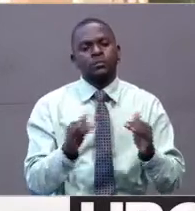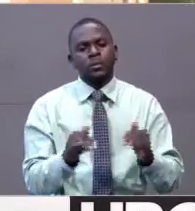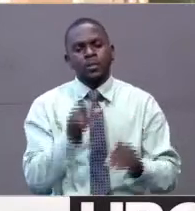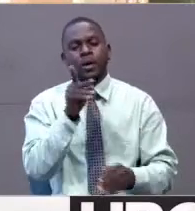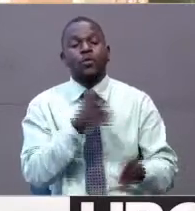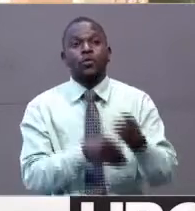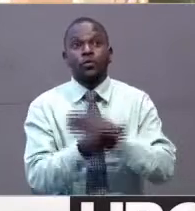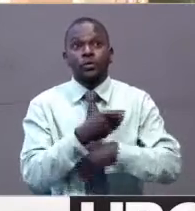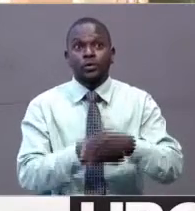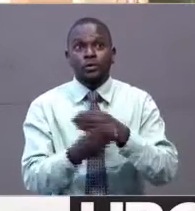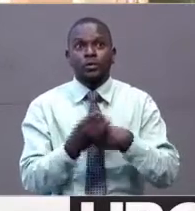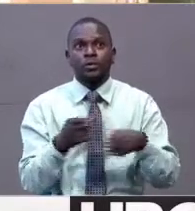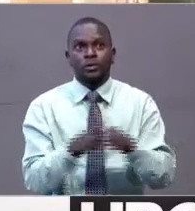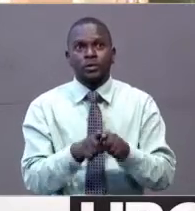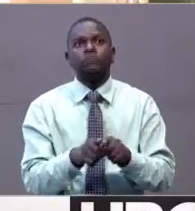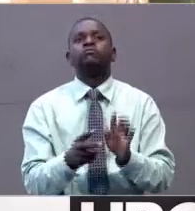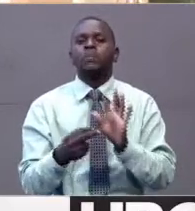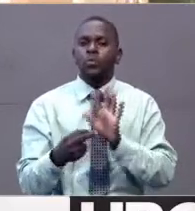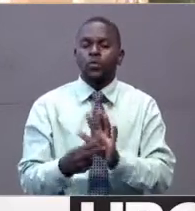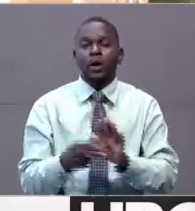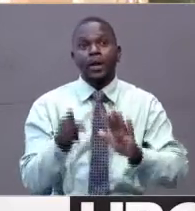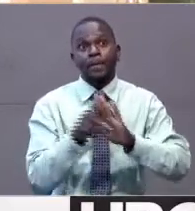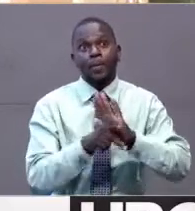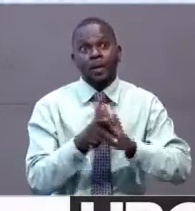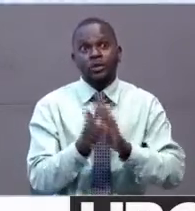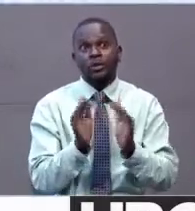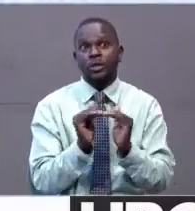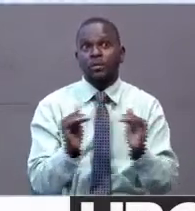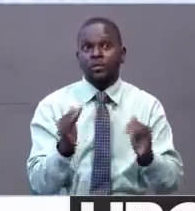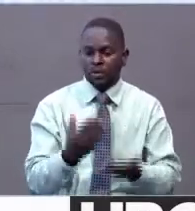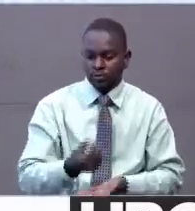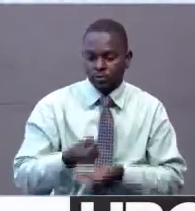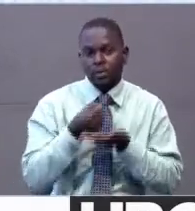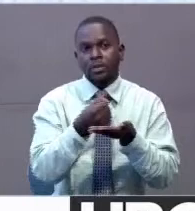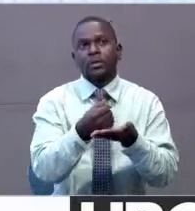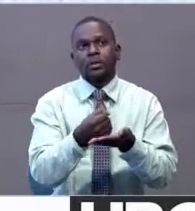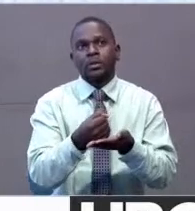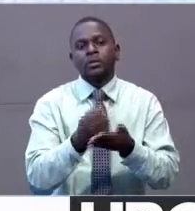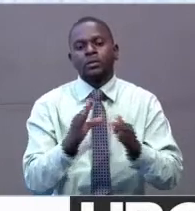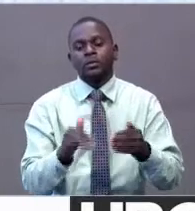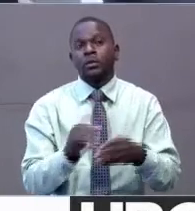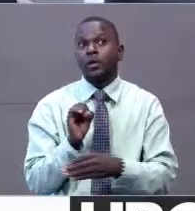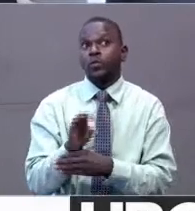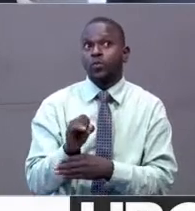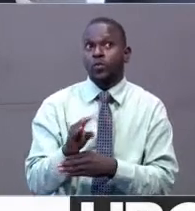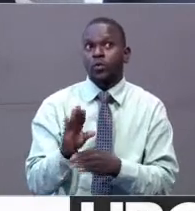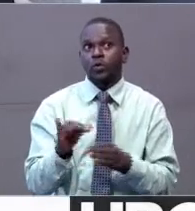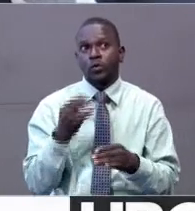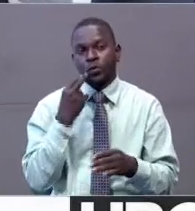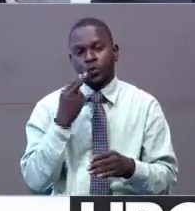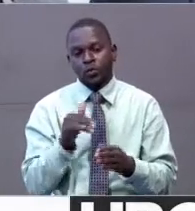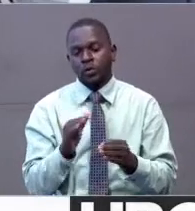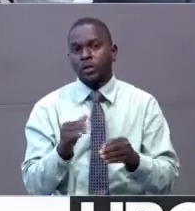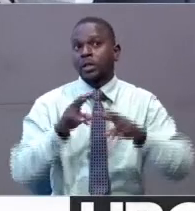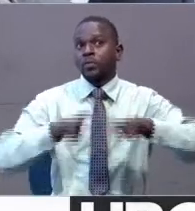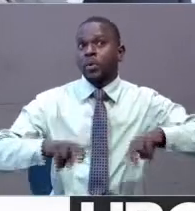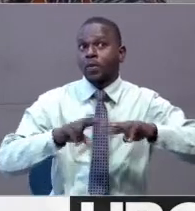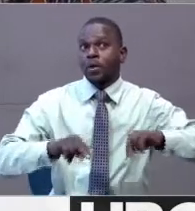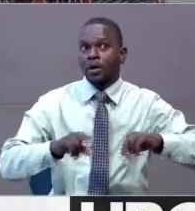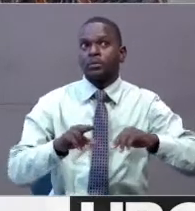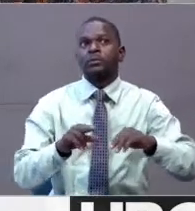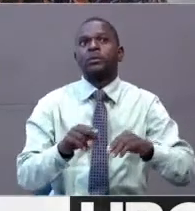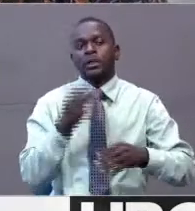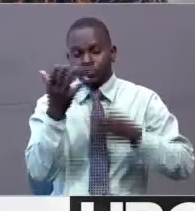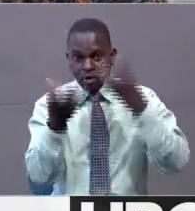persons with disabilities will be recognized at the parish and be given support. The minister also advised members to ensure research and